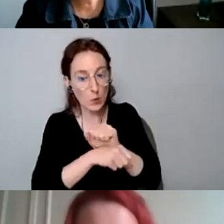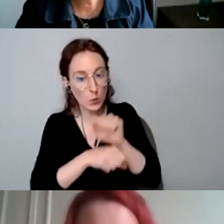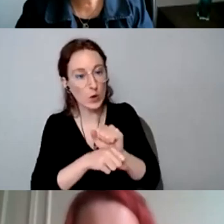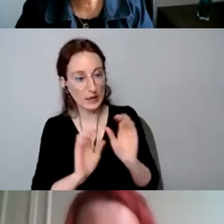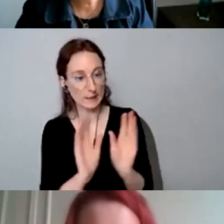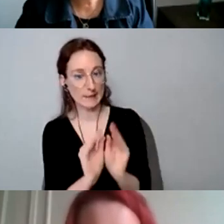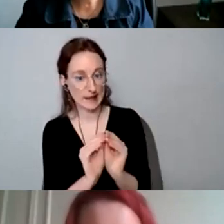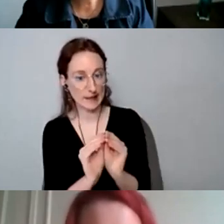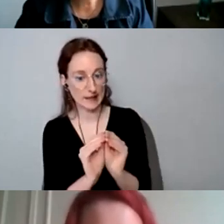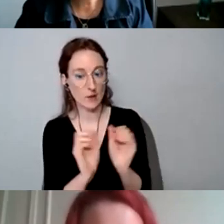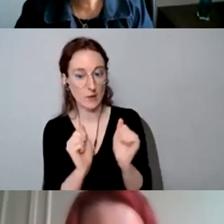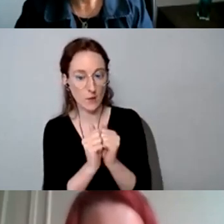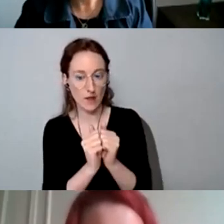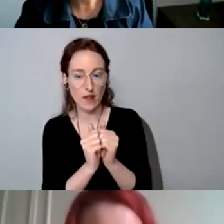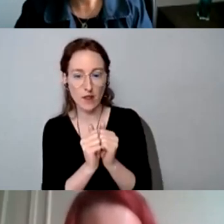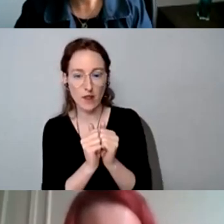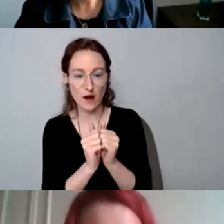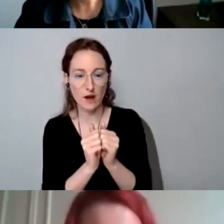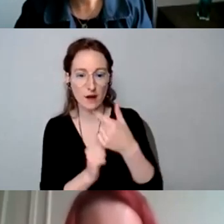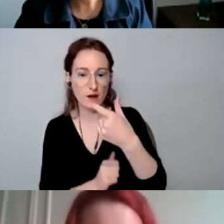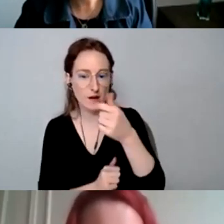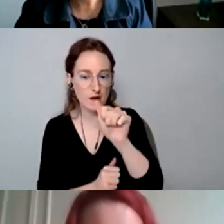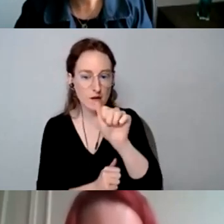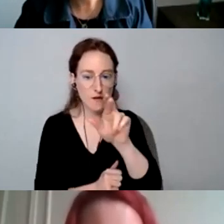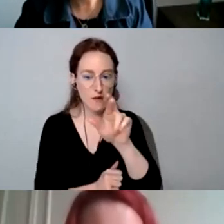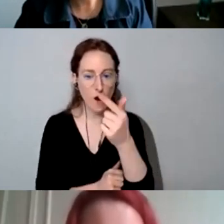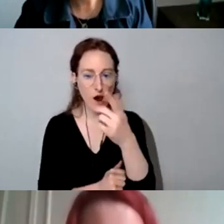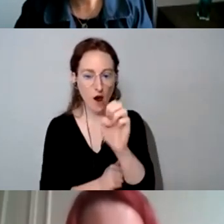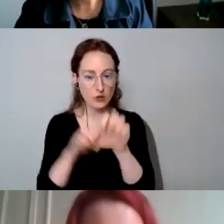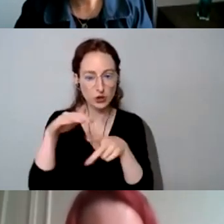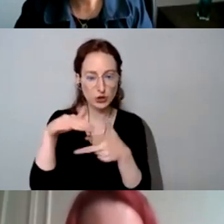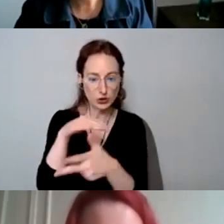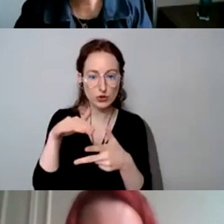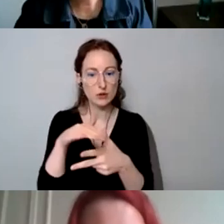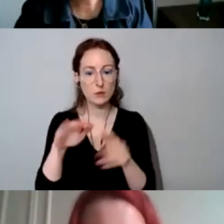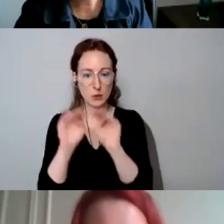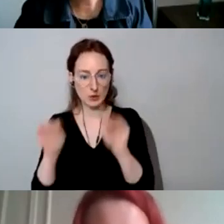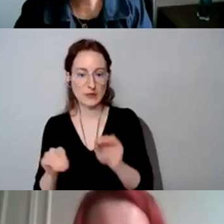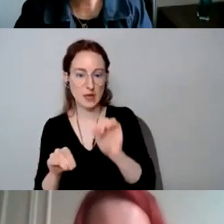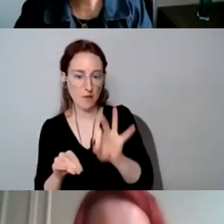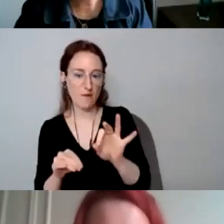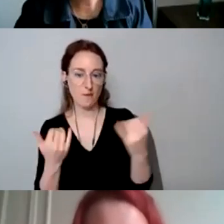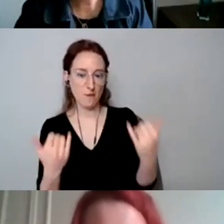with Garage, Museum of Modern Art, and representative of